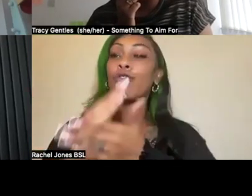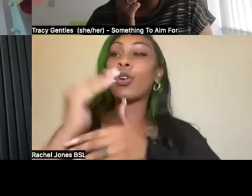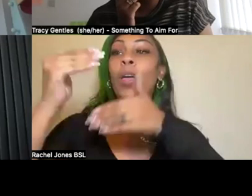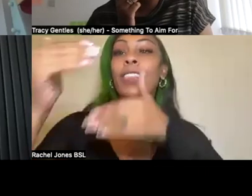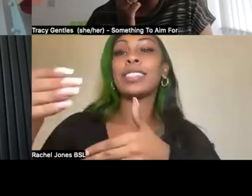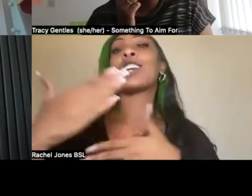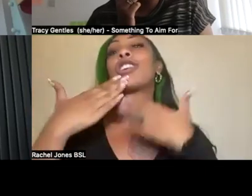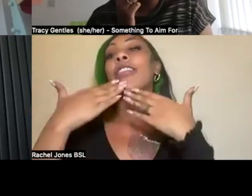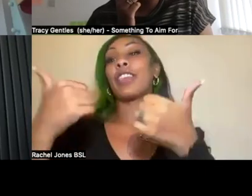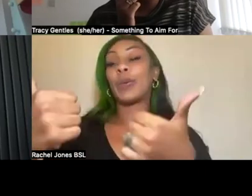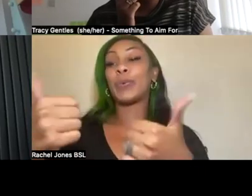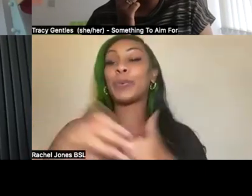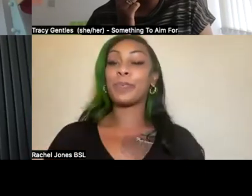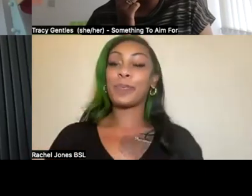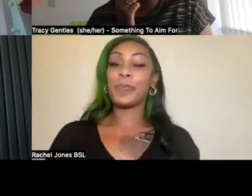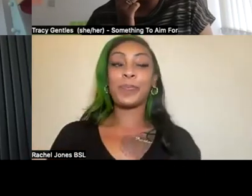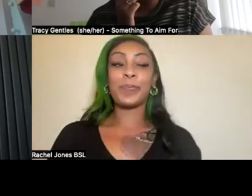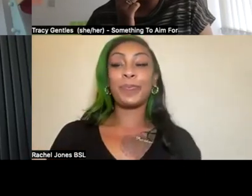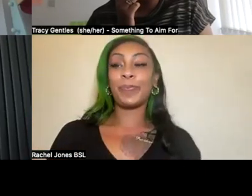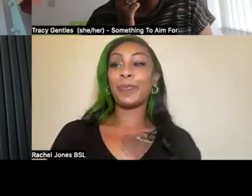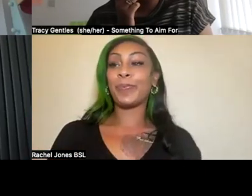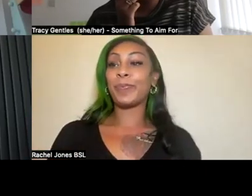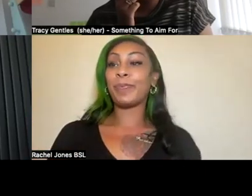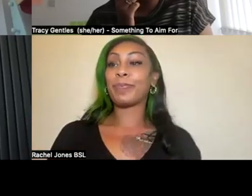much for all that you've provided this week.